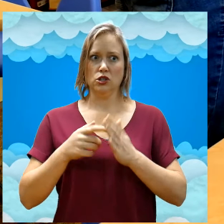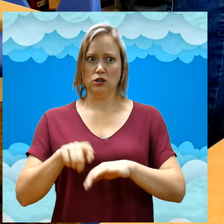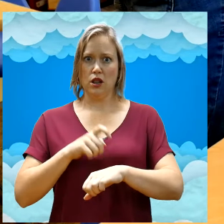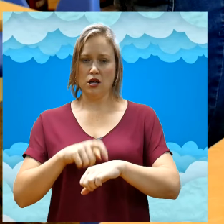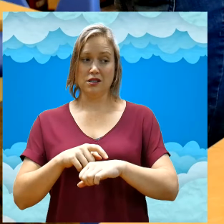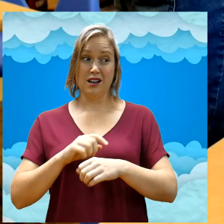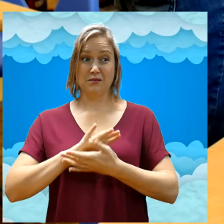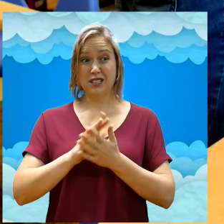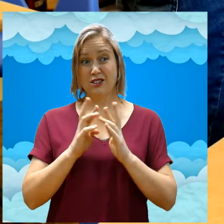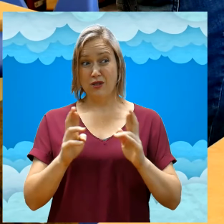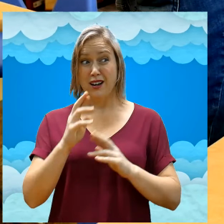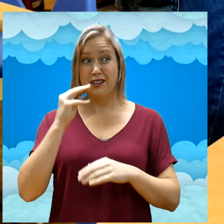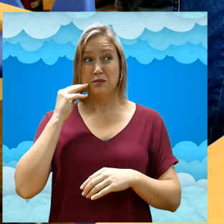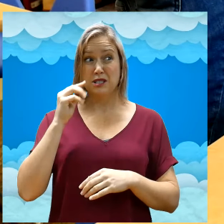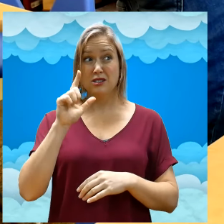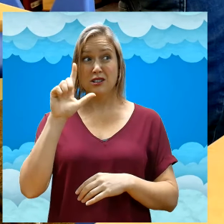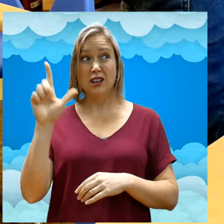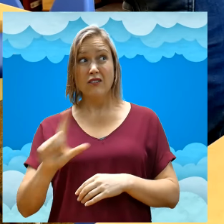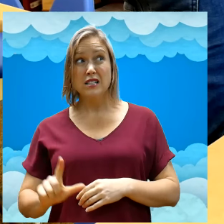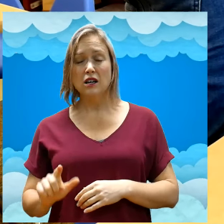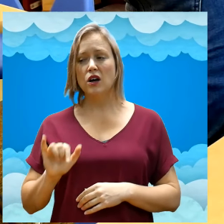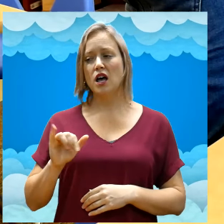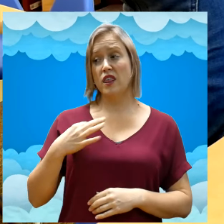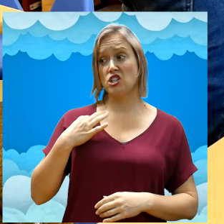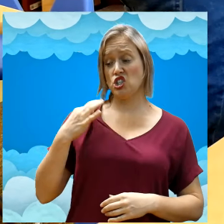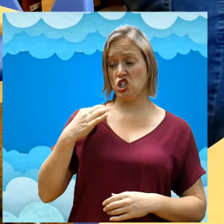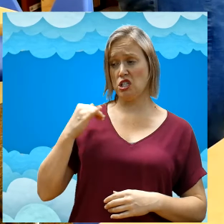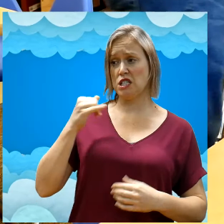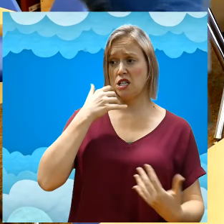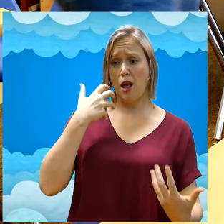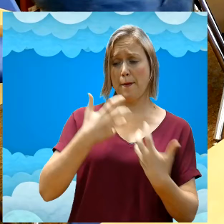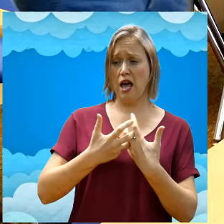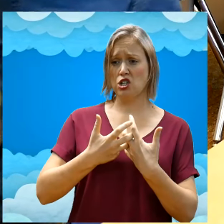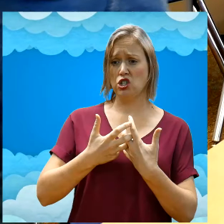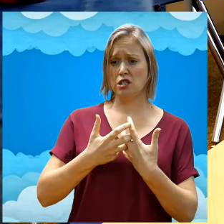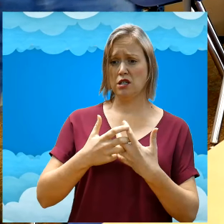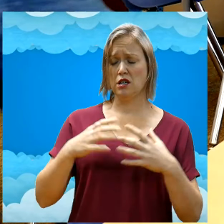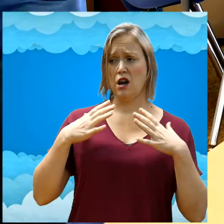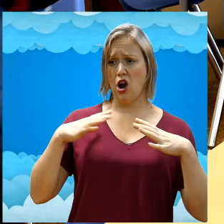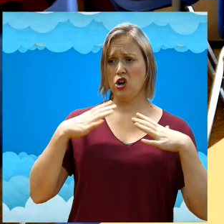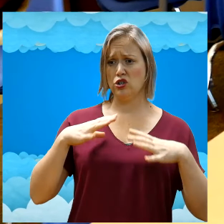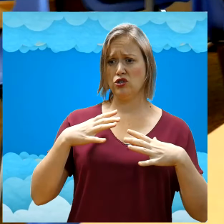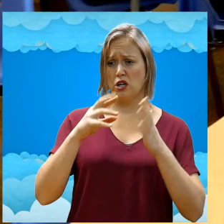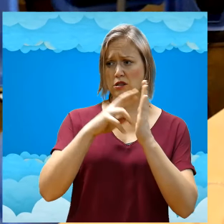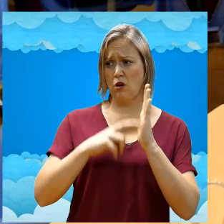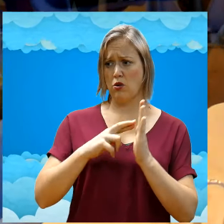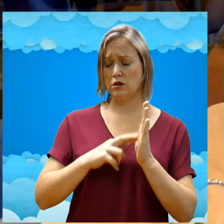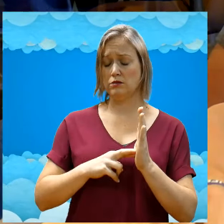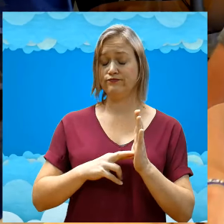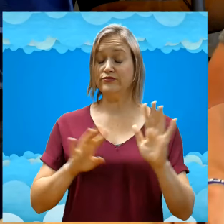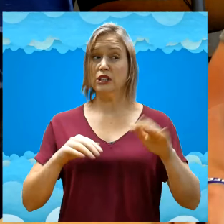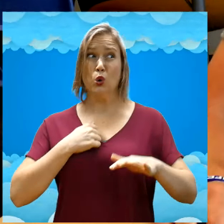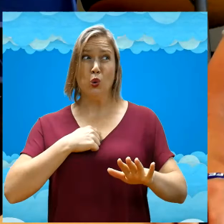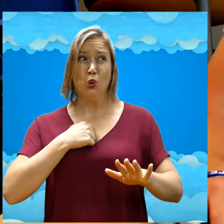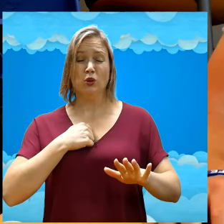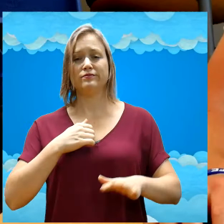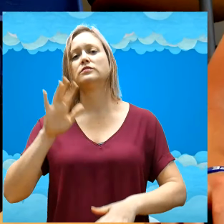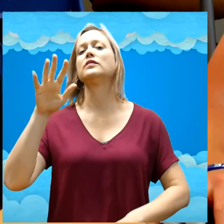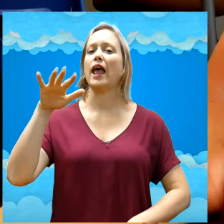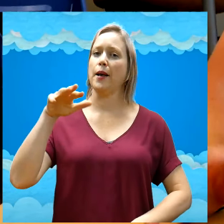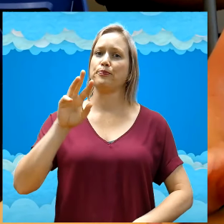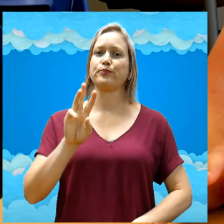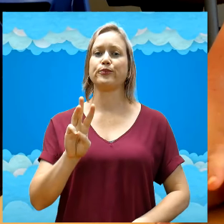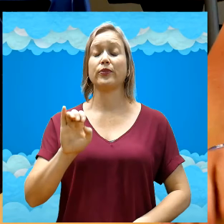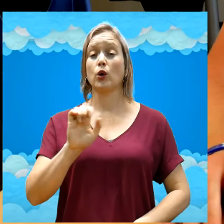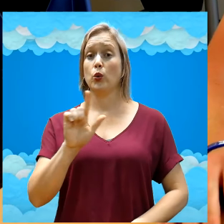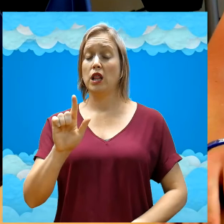while to get ready this morning, Ms. Willow. And that shirt does not match dress code. Sorry about that. Hey, Willow Hawks. I just